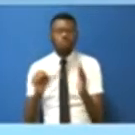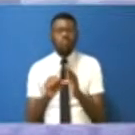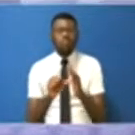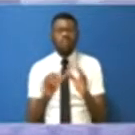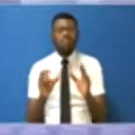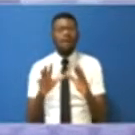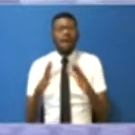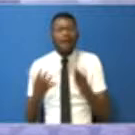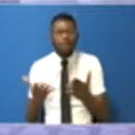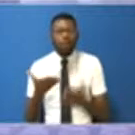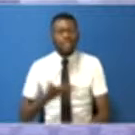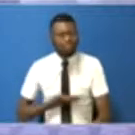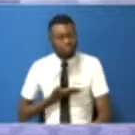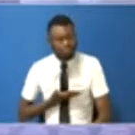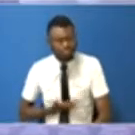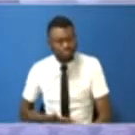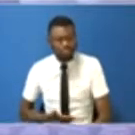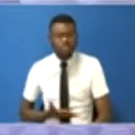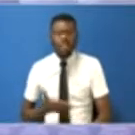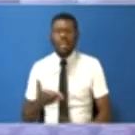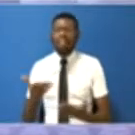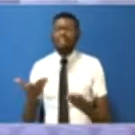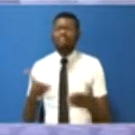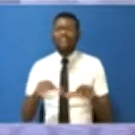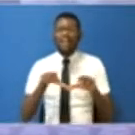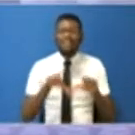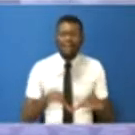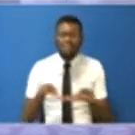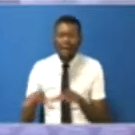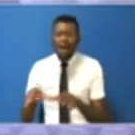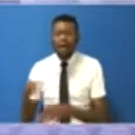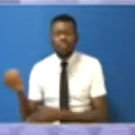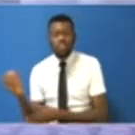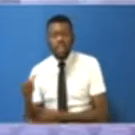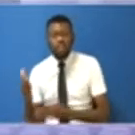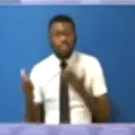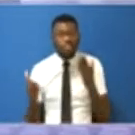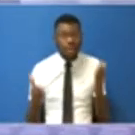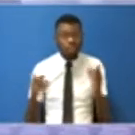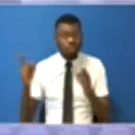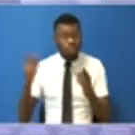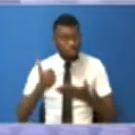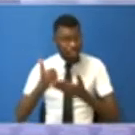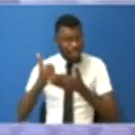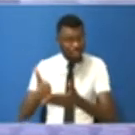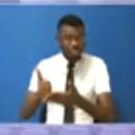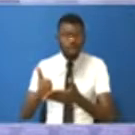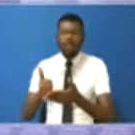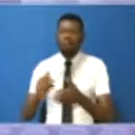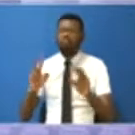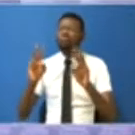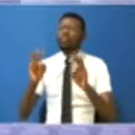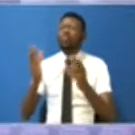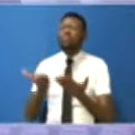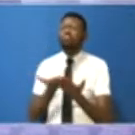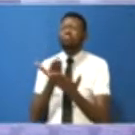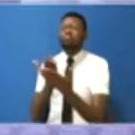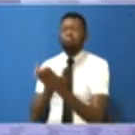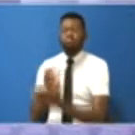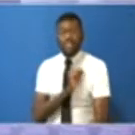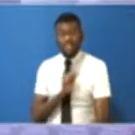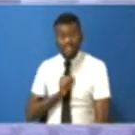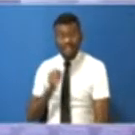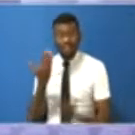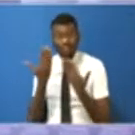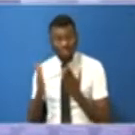hunger the depravation the desperation in the informal settlements did you bring that matter to senate did you